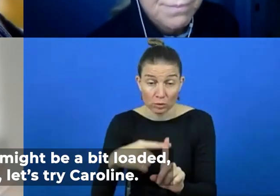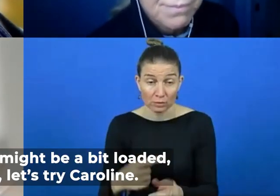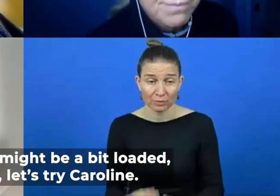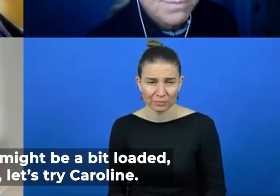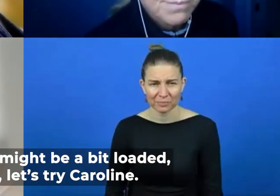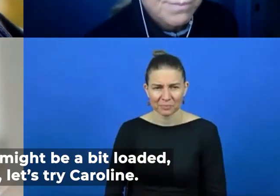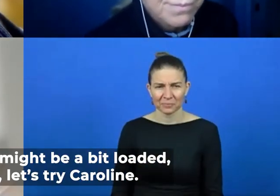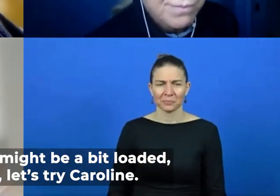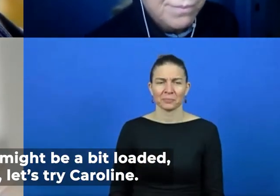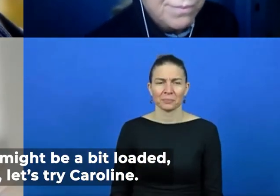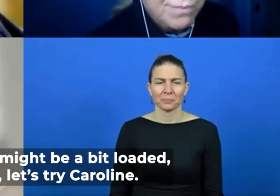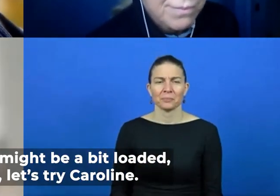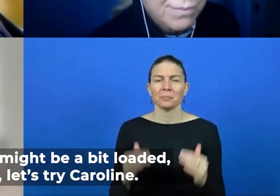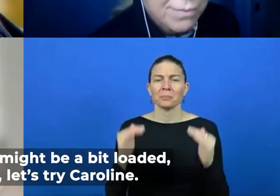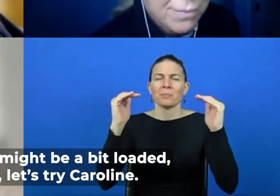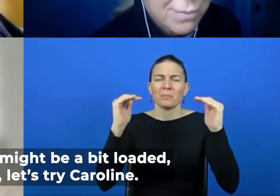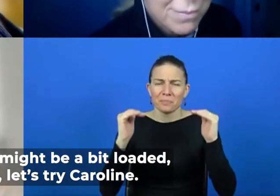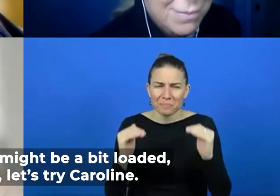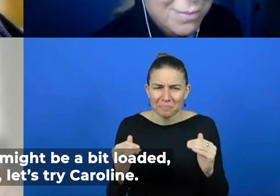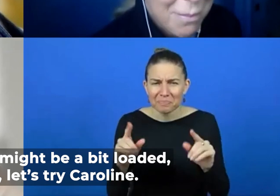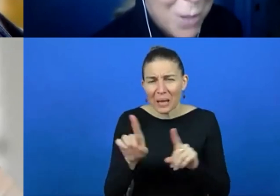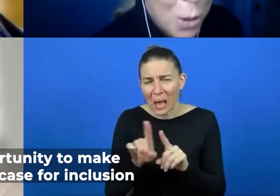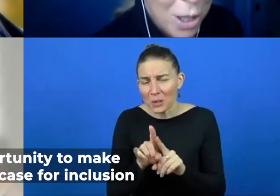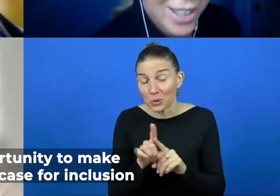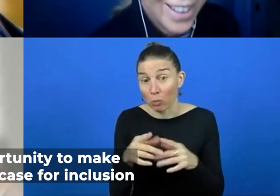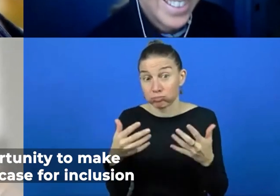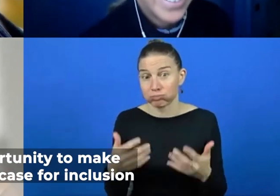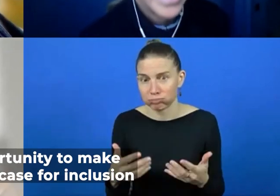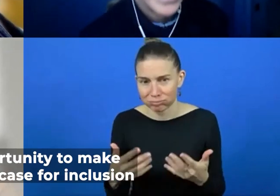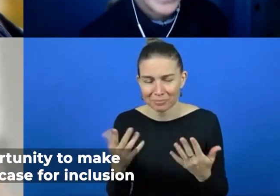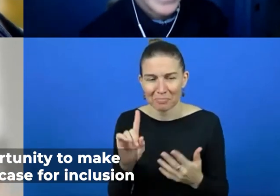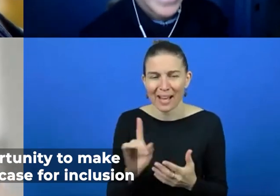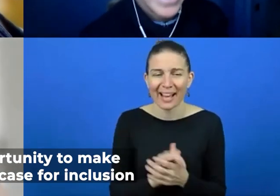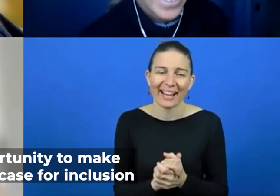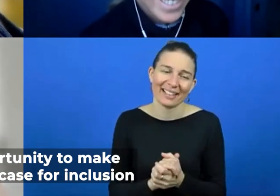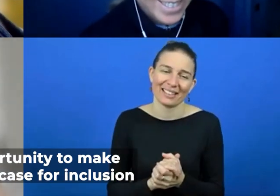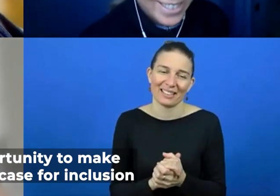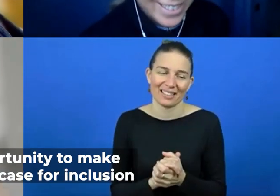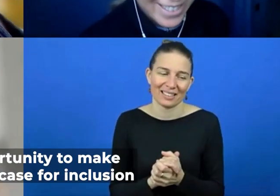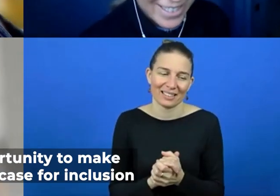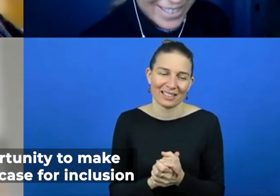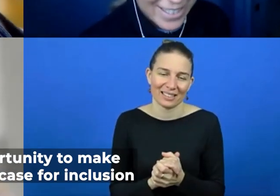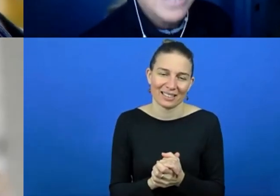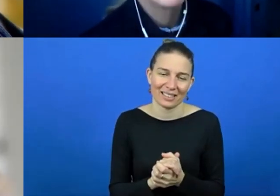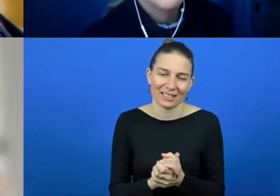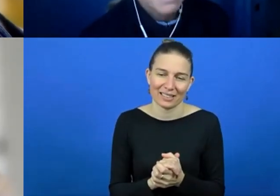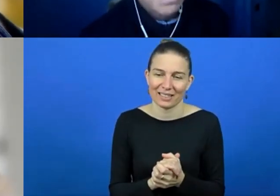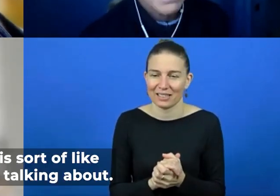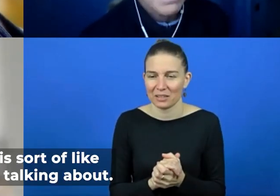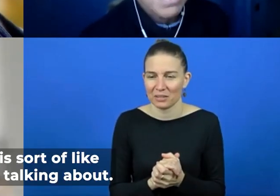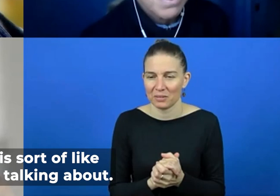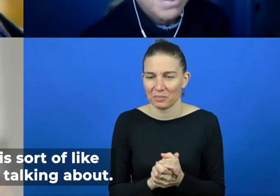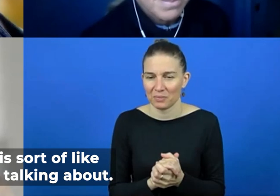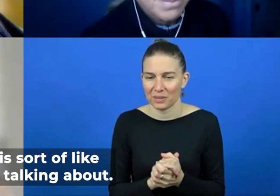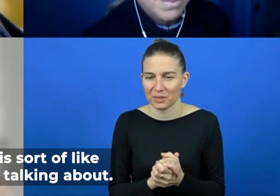Maybe this one might be a bit loaded, but anyway, let's try, Caroline. So the opportunity to make a business case for inclusion,